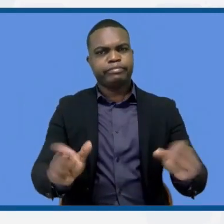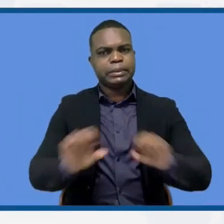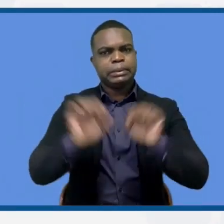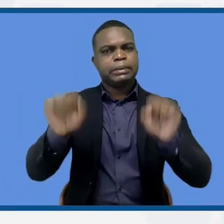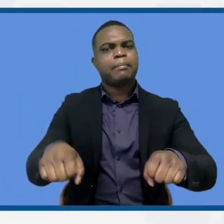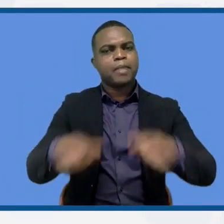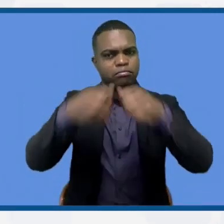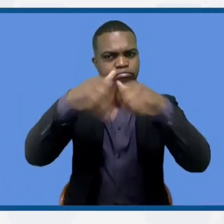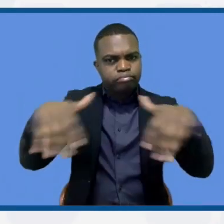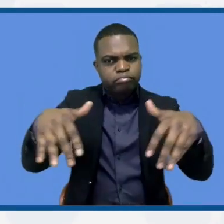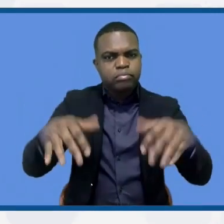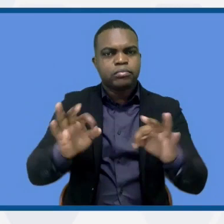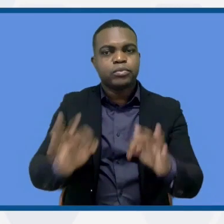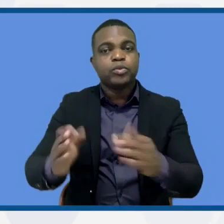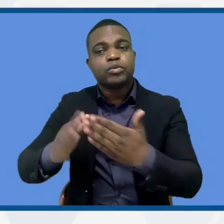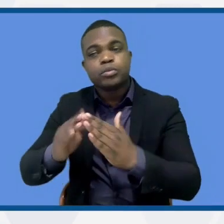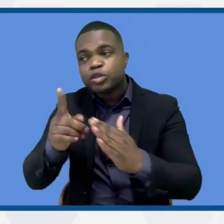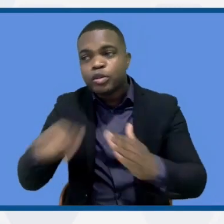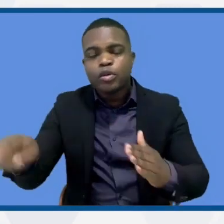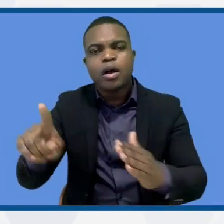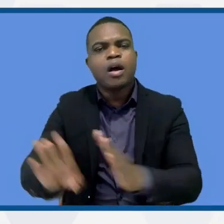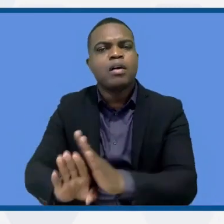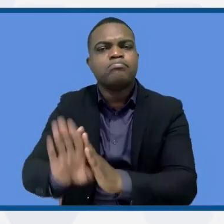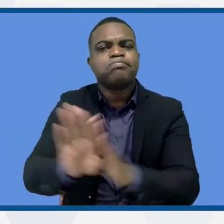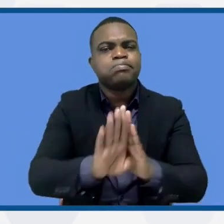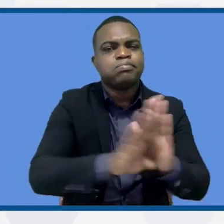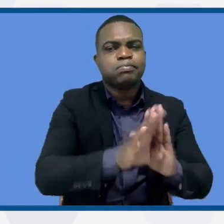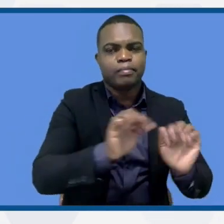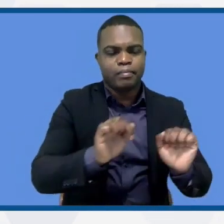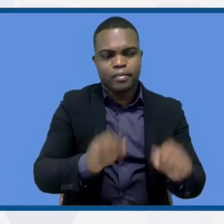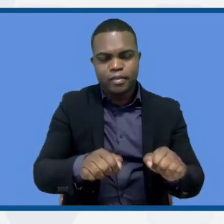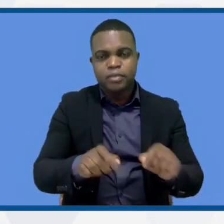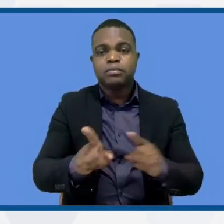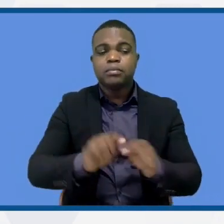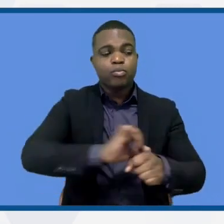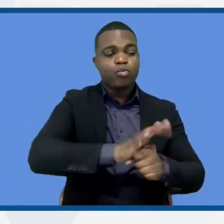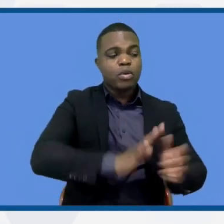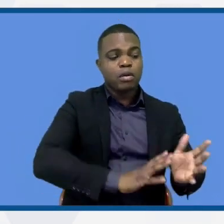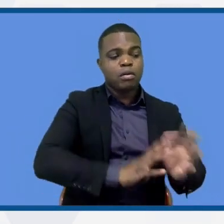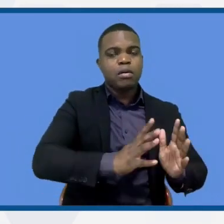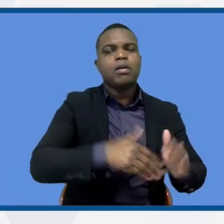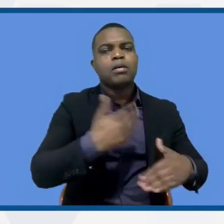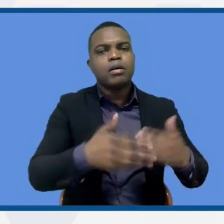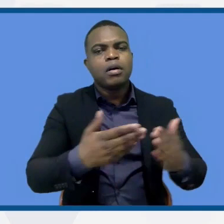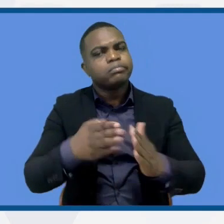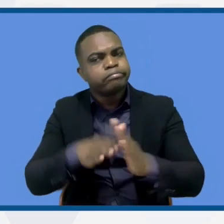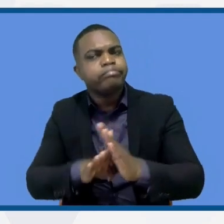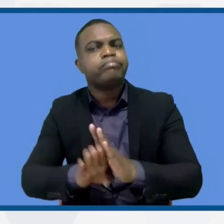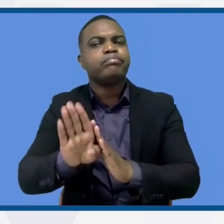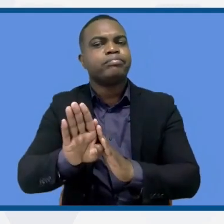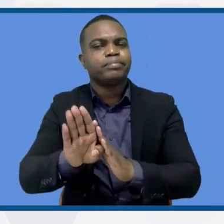Dr. Paula Albitrio has to go elsewhere to go to a high-level meeting, so thank you very much for being